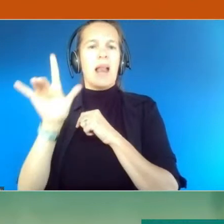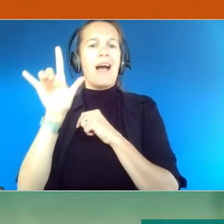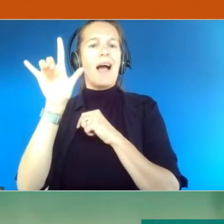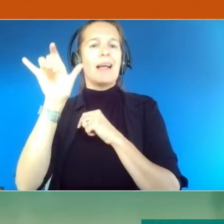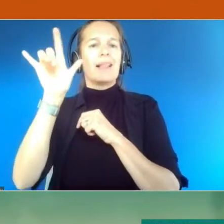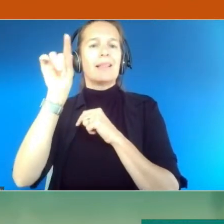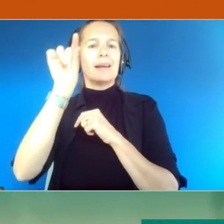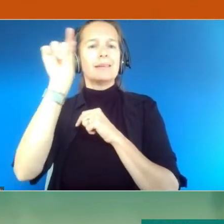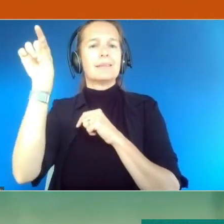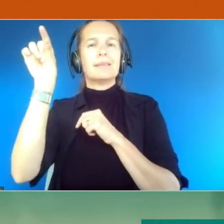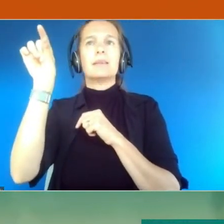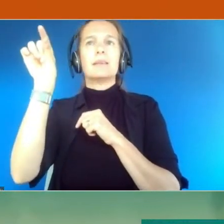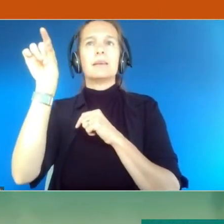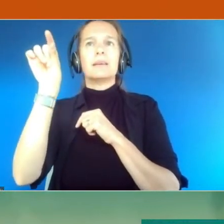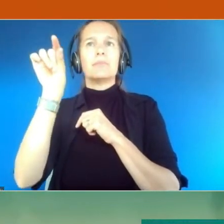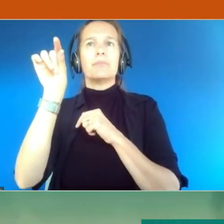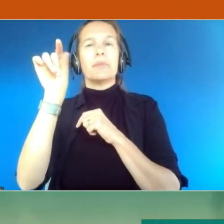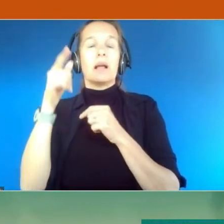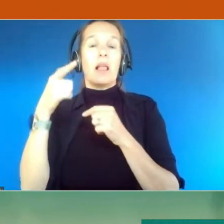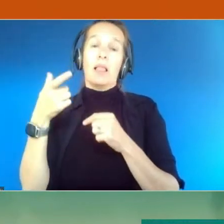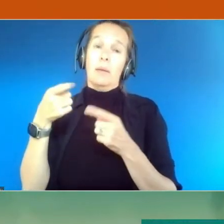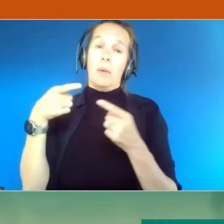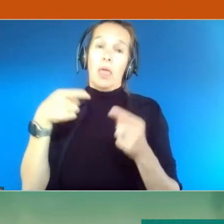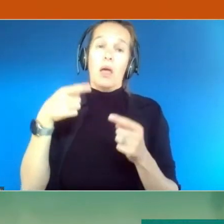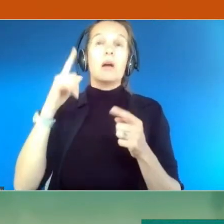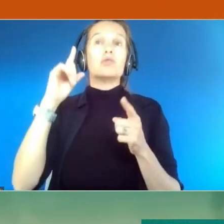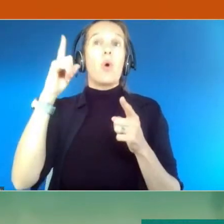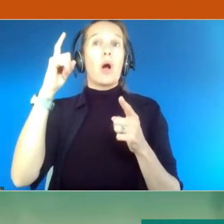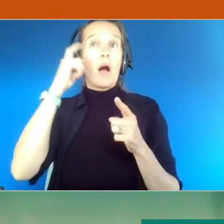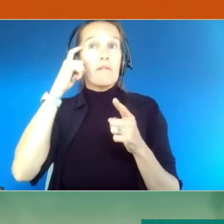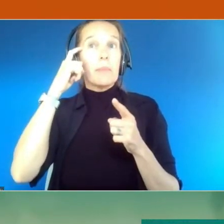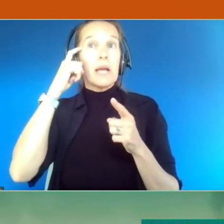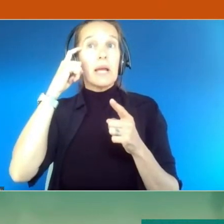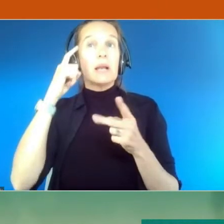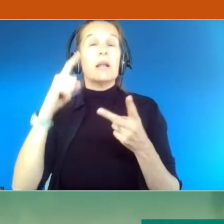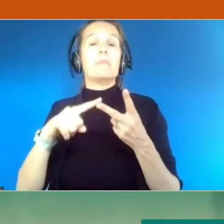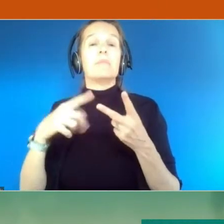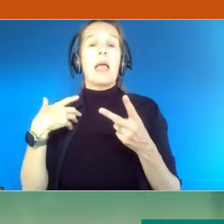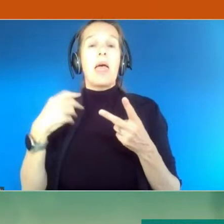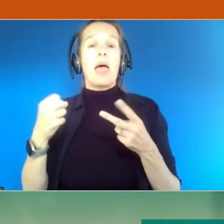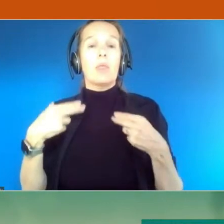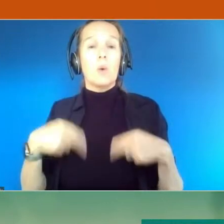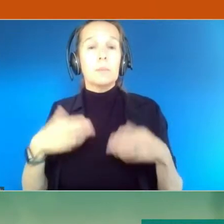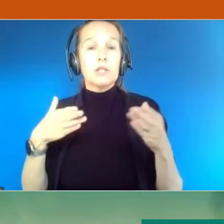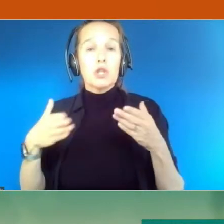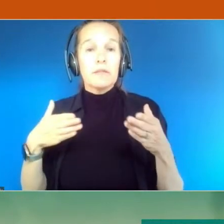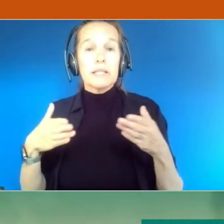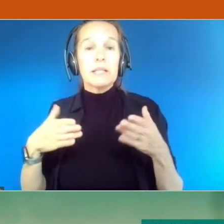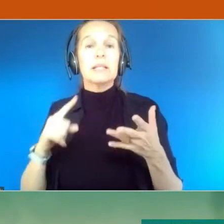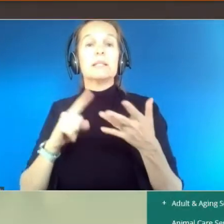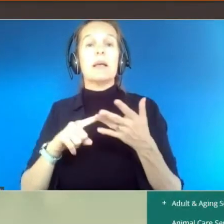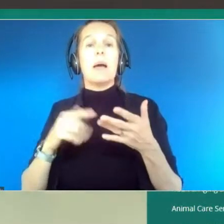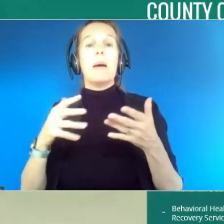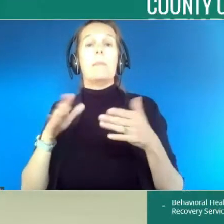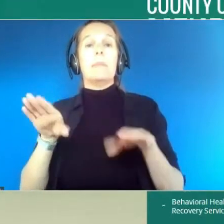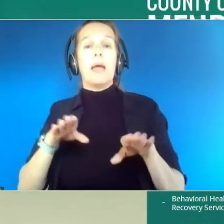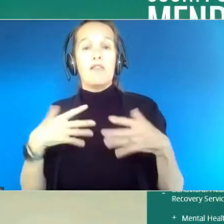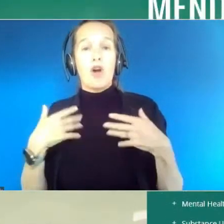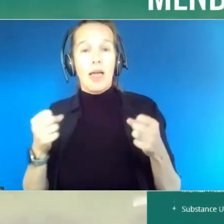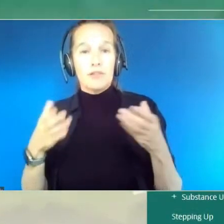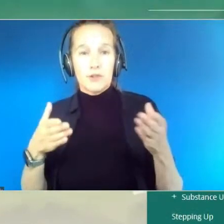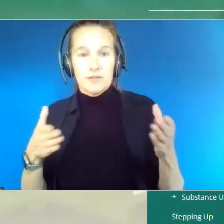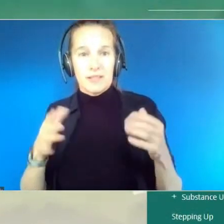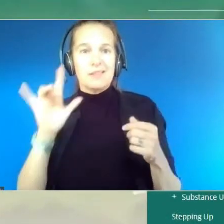on it's a little bit of a hassle. Government, health and human services, and then behavioral health services, and that brings it